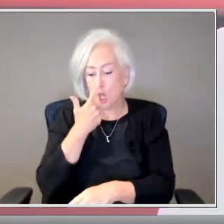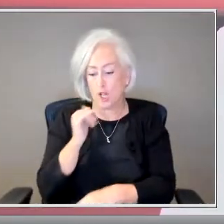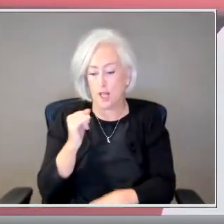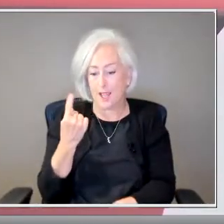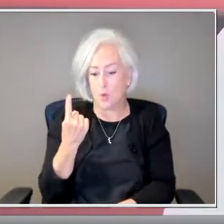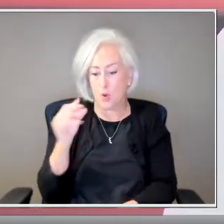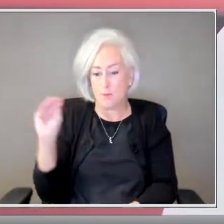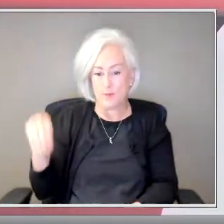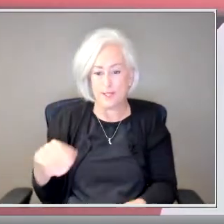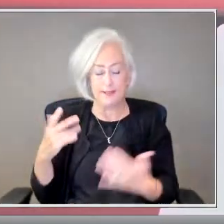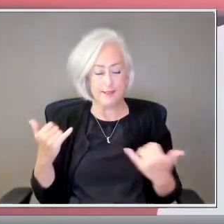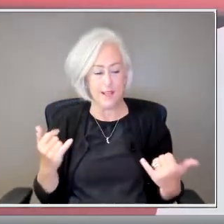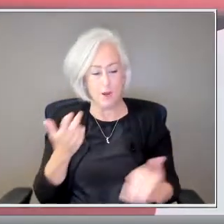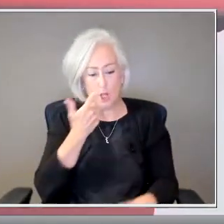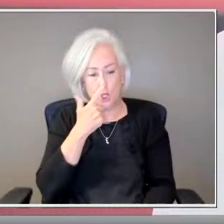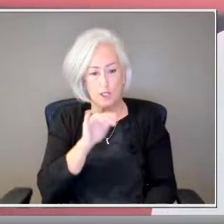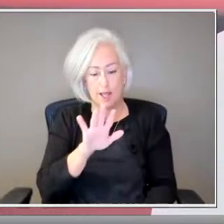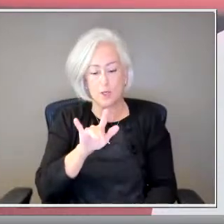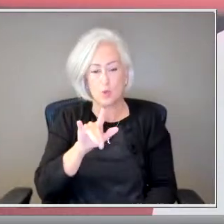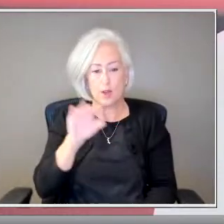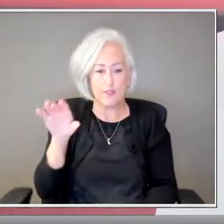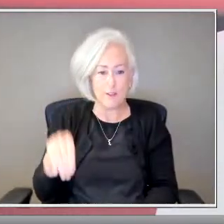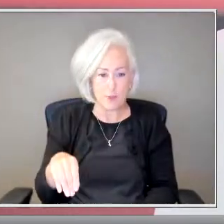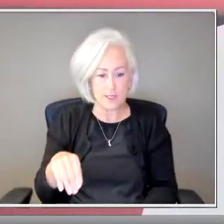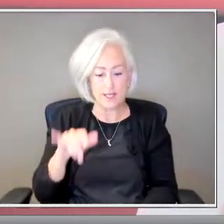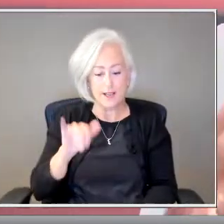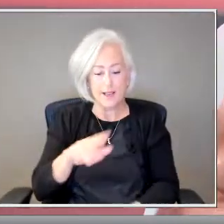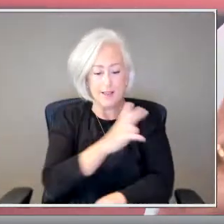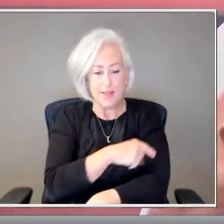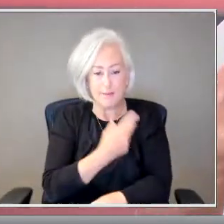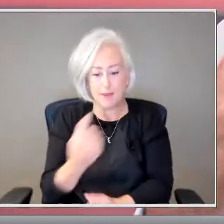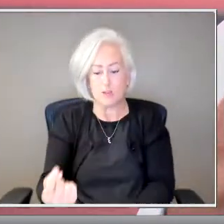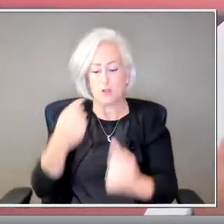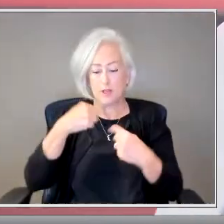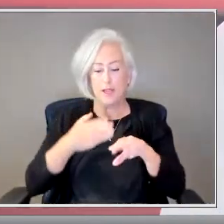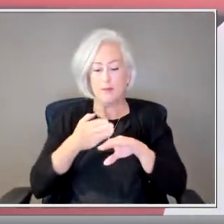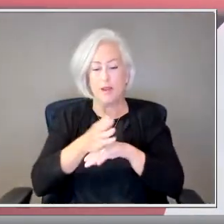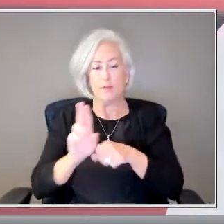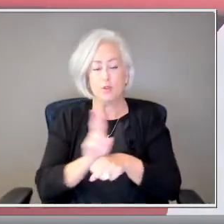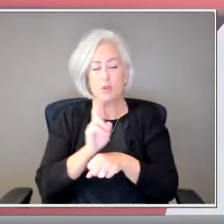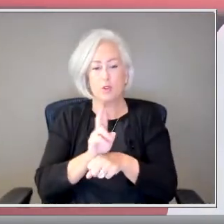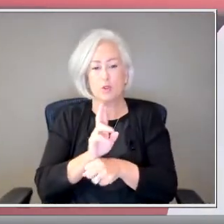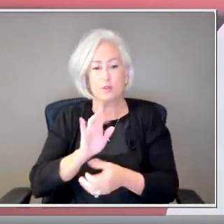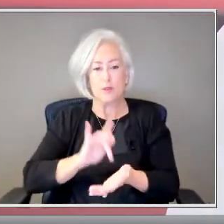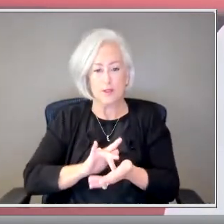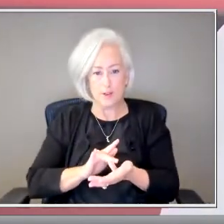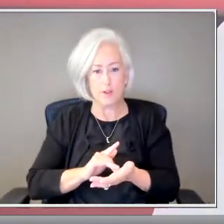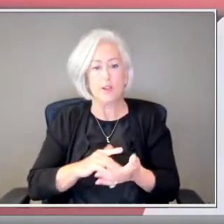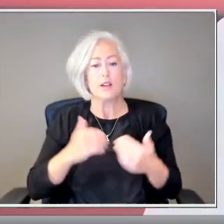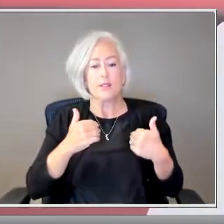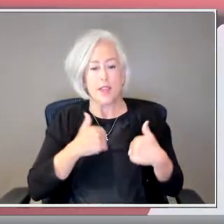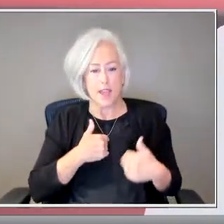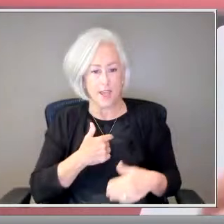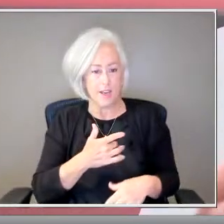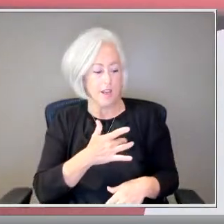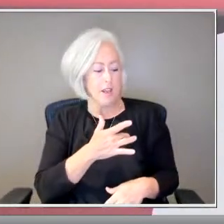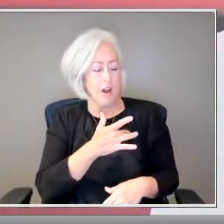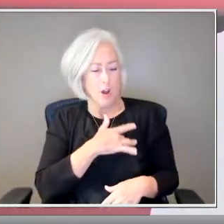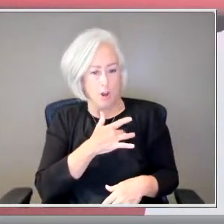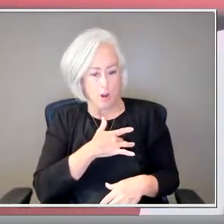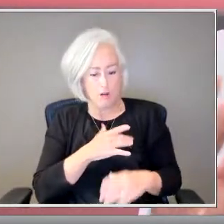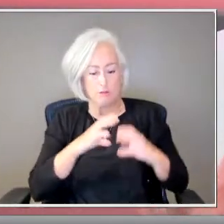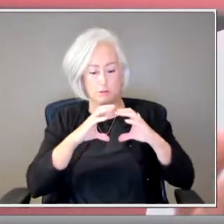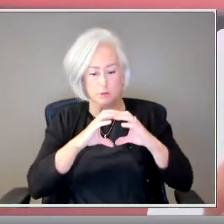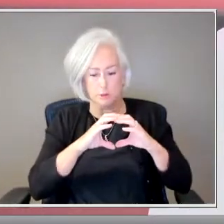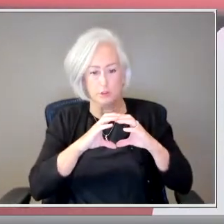looks like 25%, and the patient came in after this drug and first had cardiac tamponade where they had a effusion that crushed the heart. Then they followed up in an echo